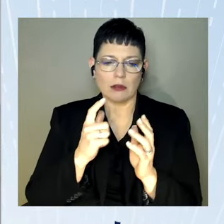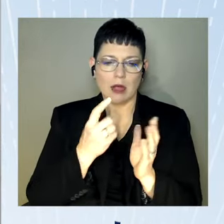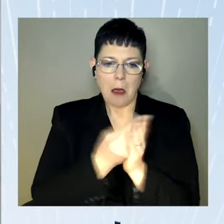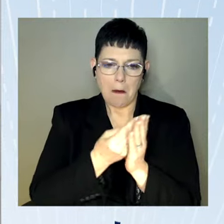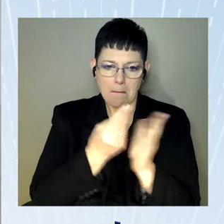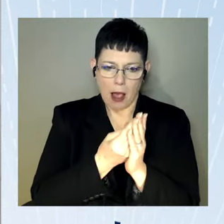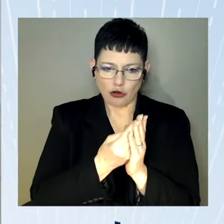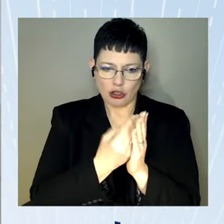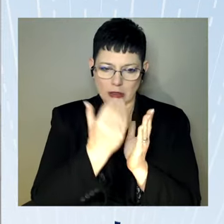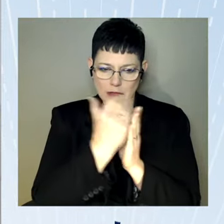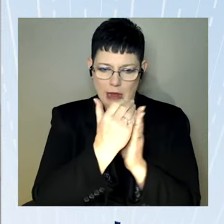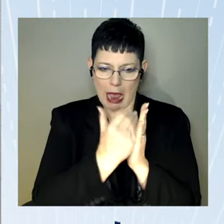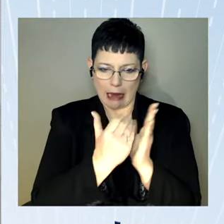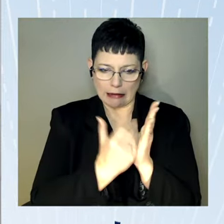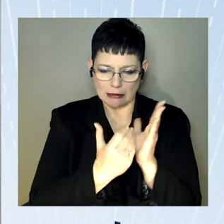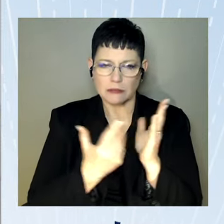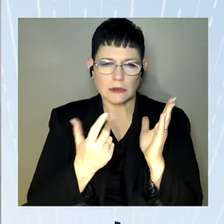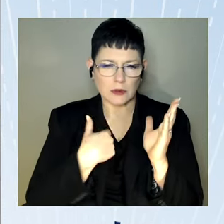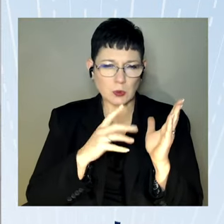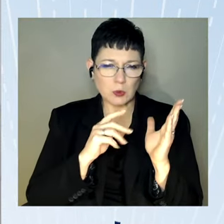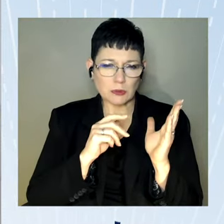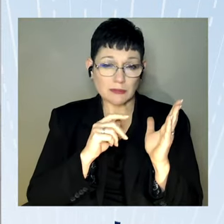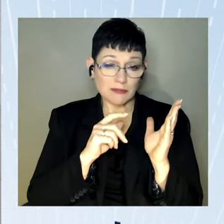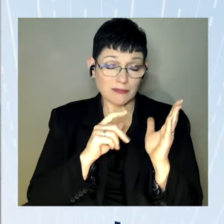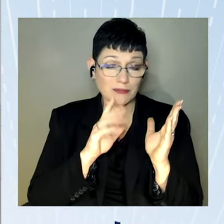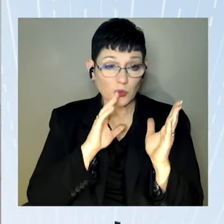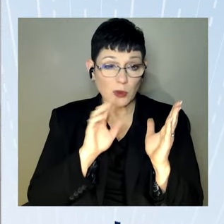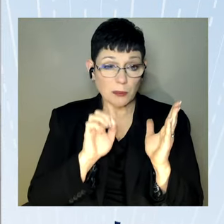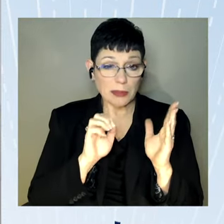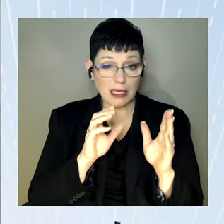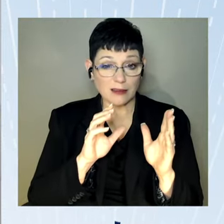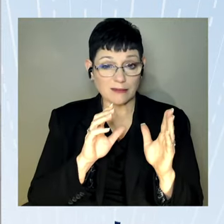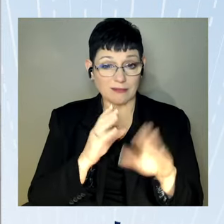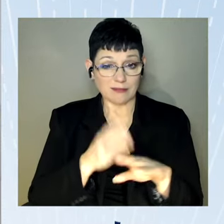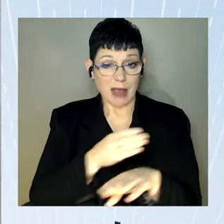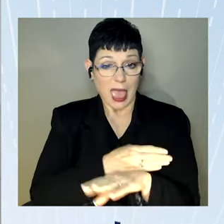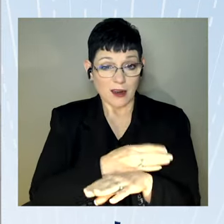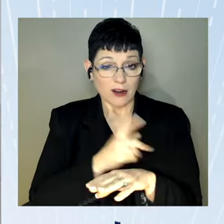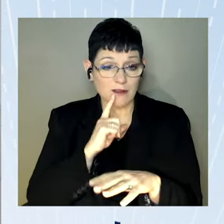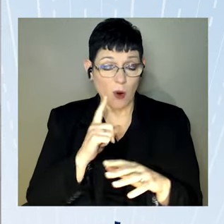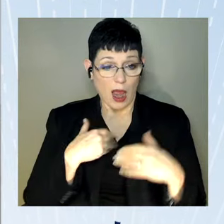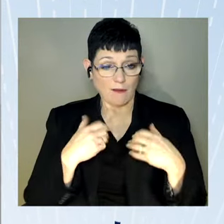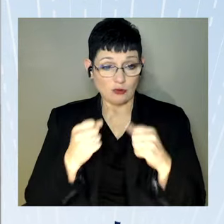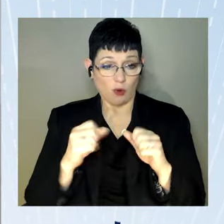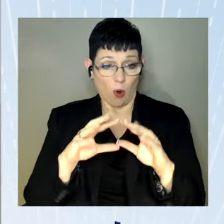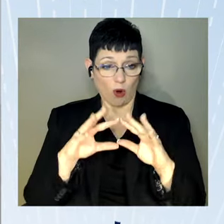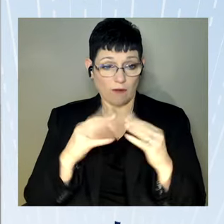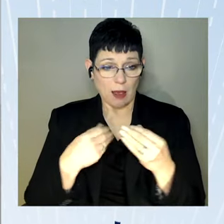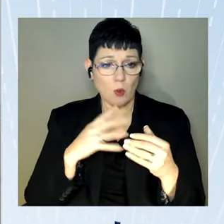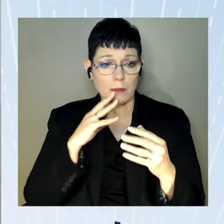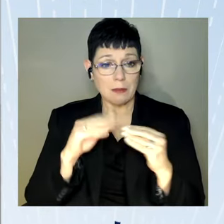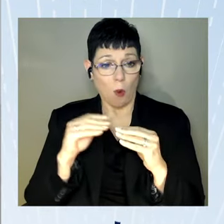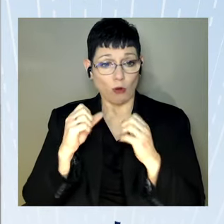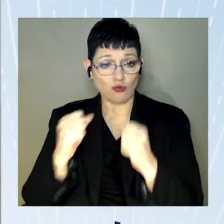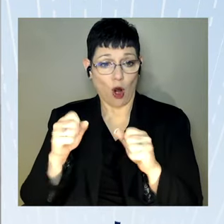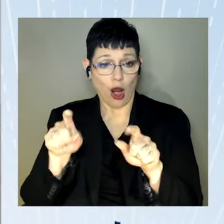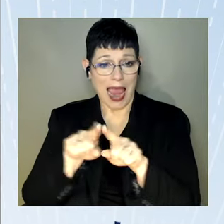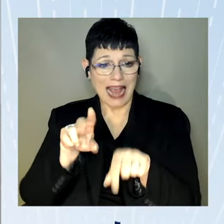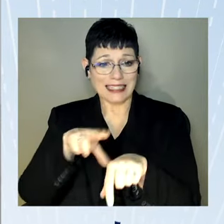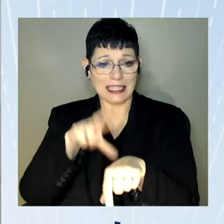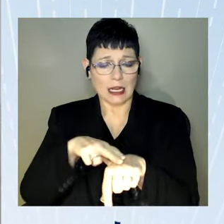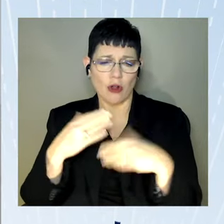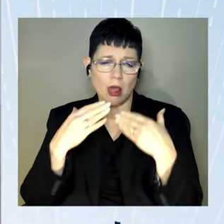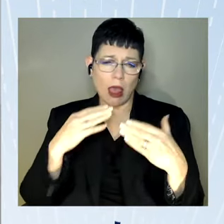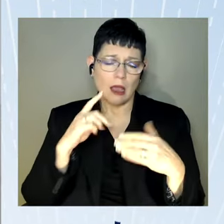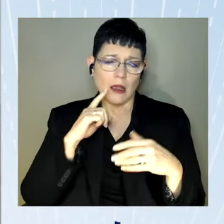be not just better for having stronger families, but we will be stronger as a nation. So thank you so much for